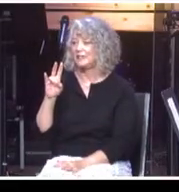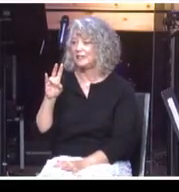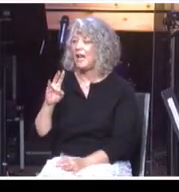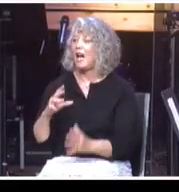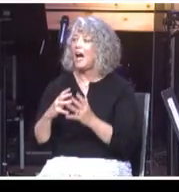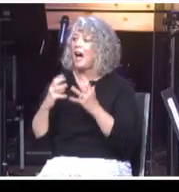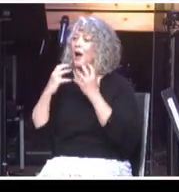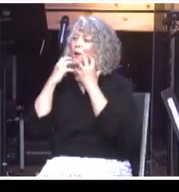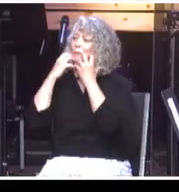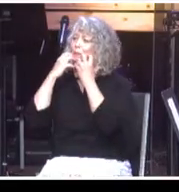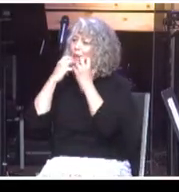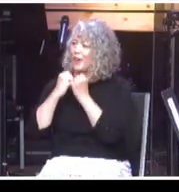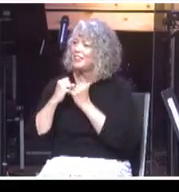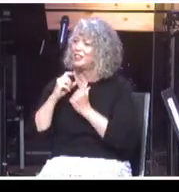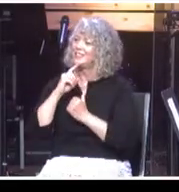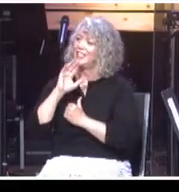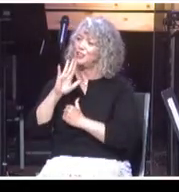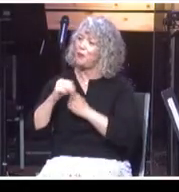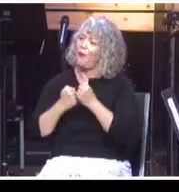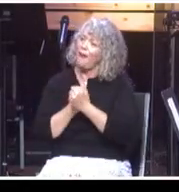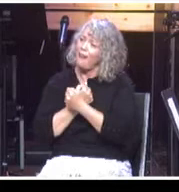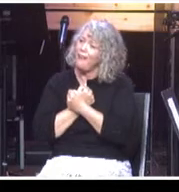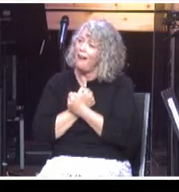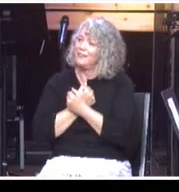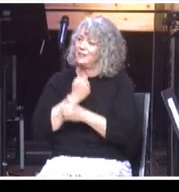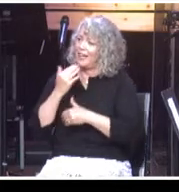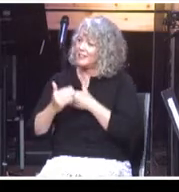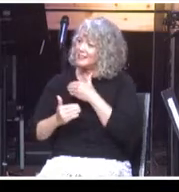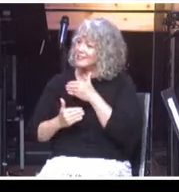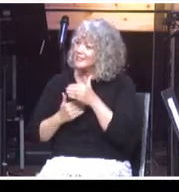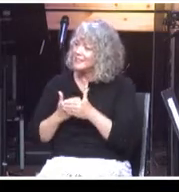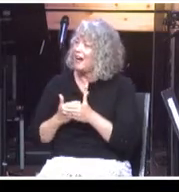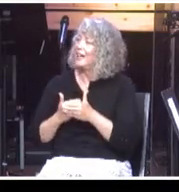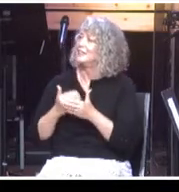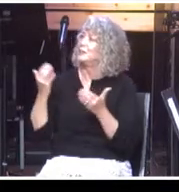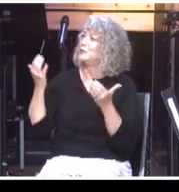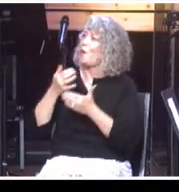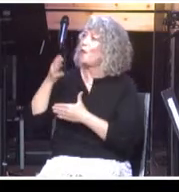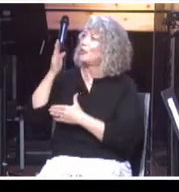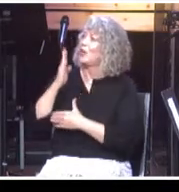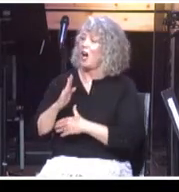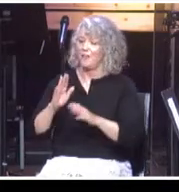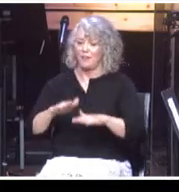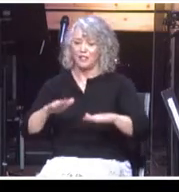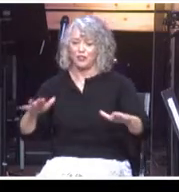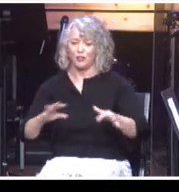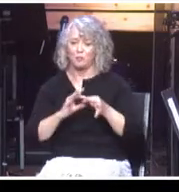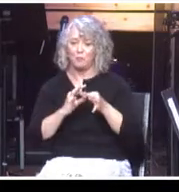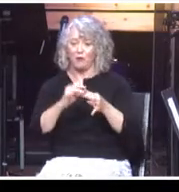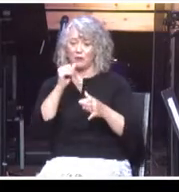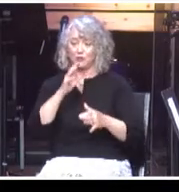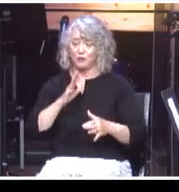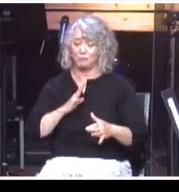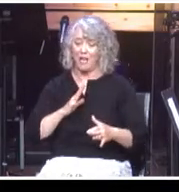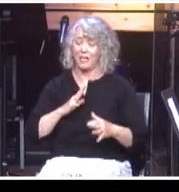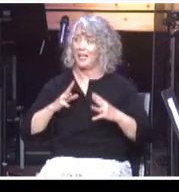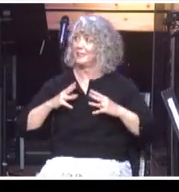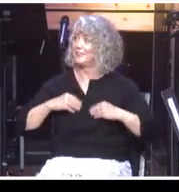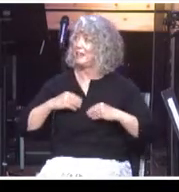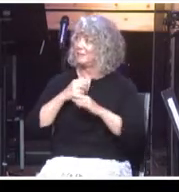"How precious is your loving kindness, O God! And therefore, the children of men take refuge in the shadow of your